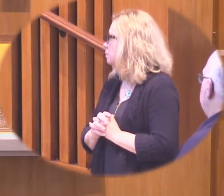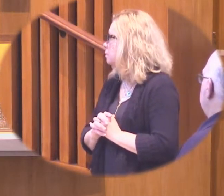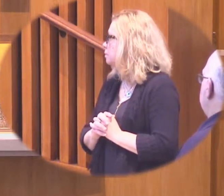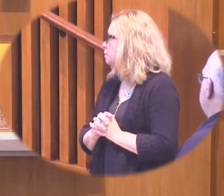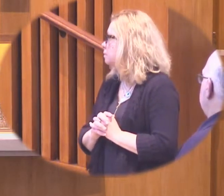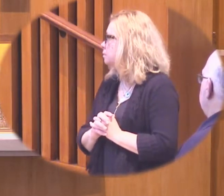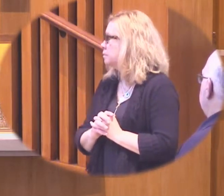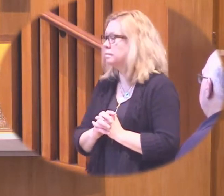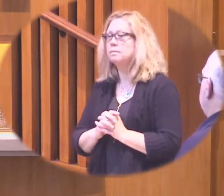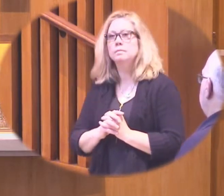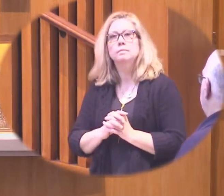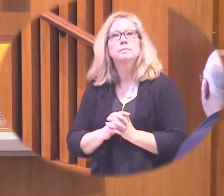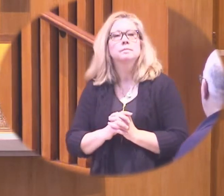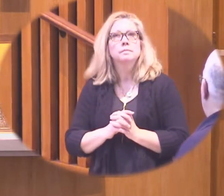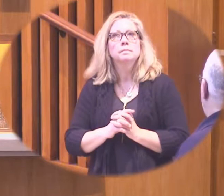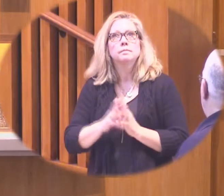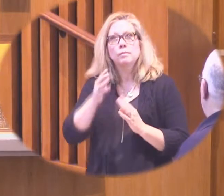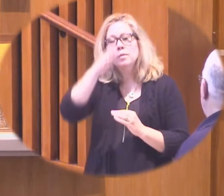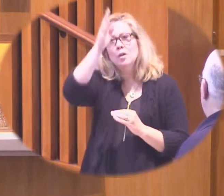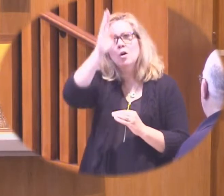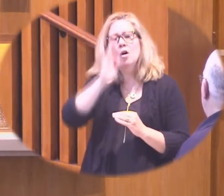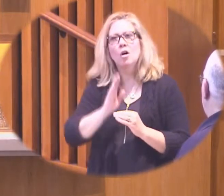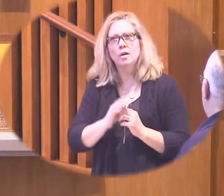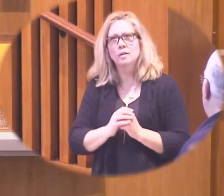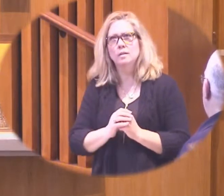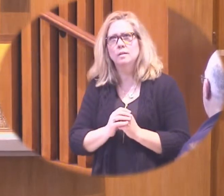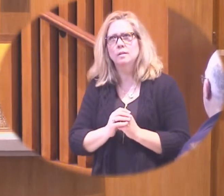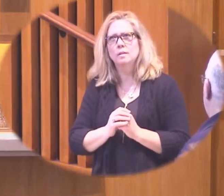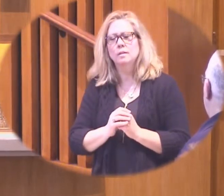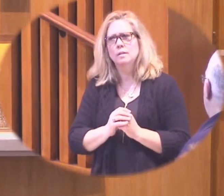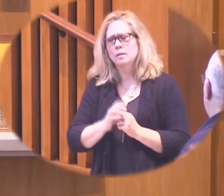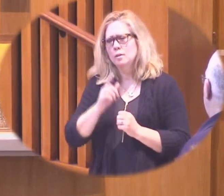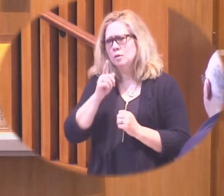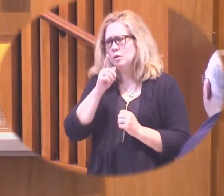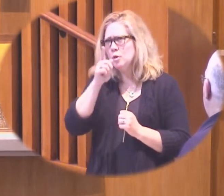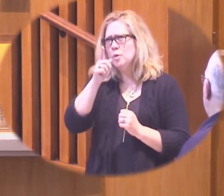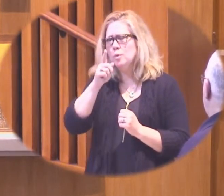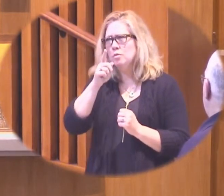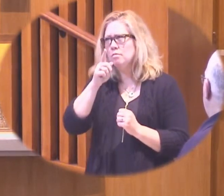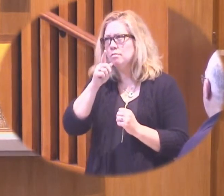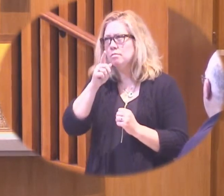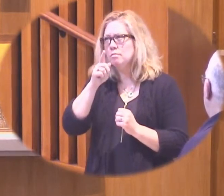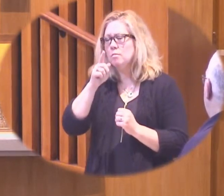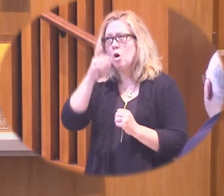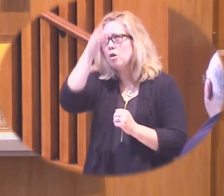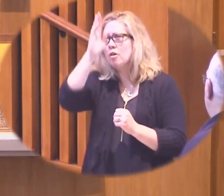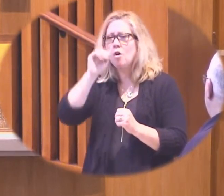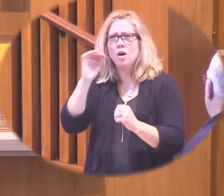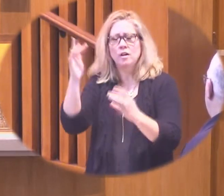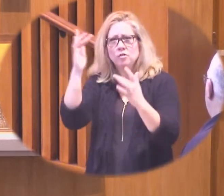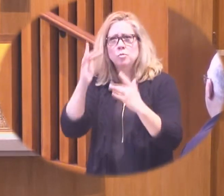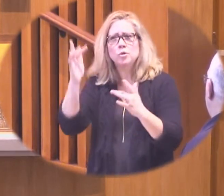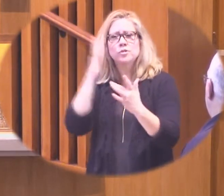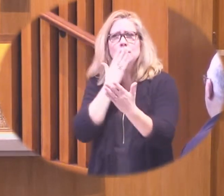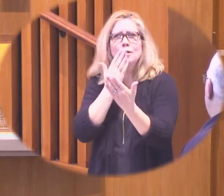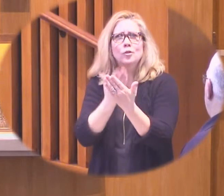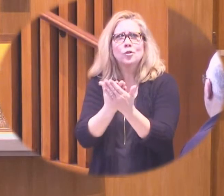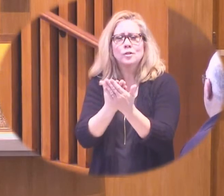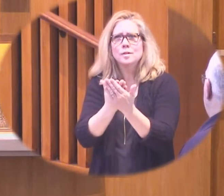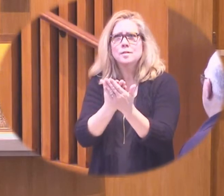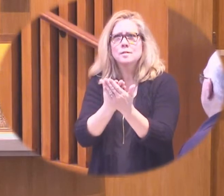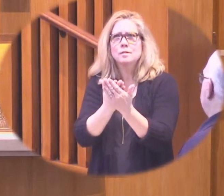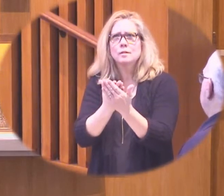O God, author of every mercy and of all goodness, who in fasting and prayer